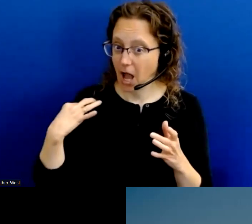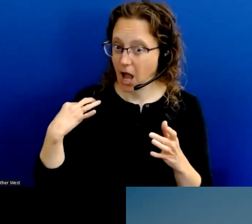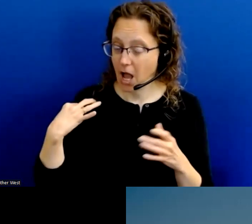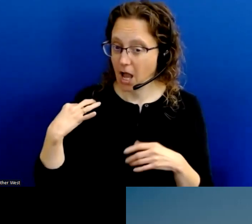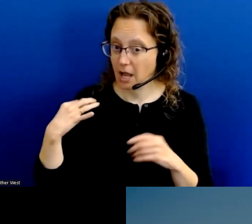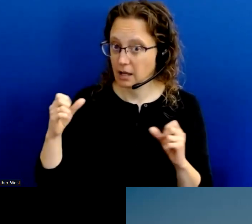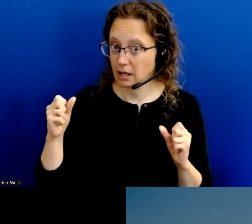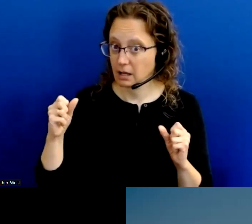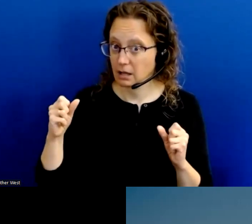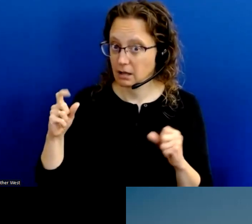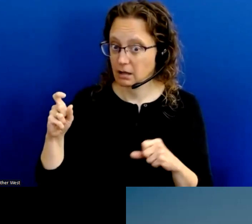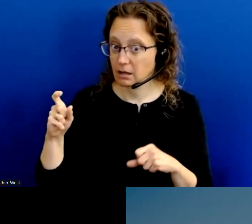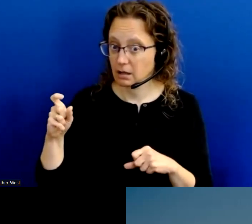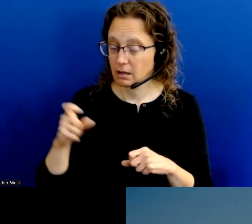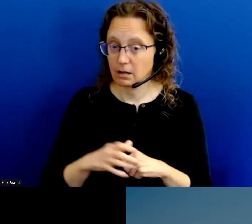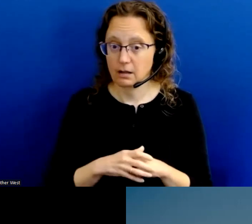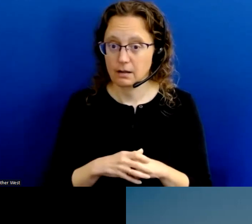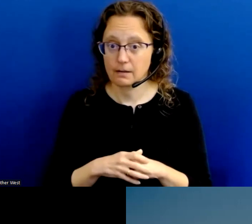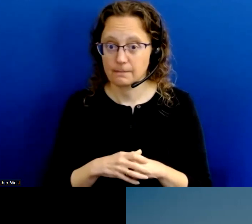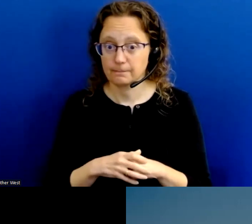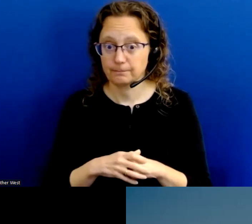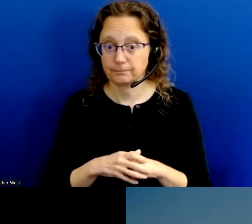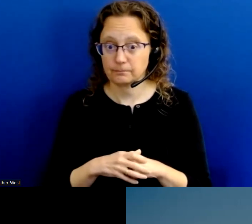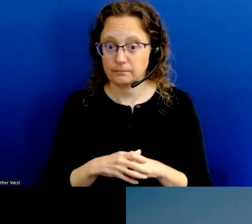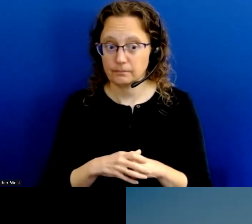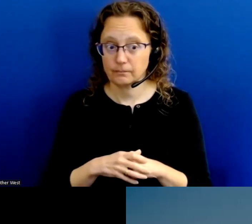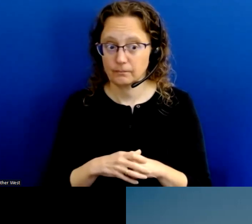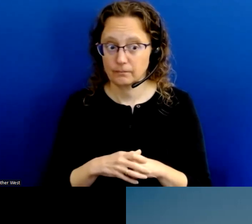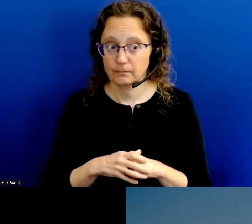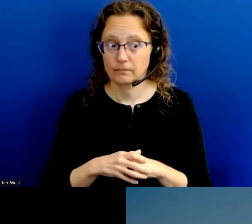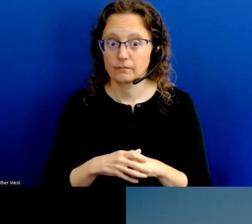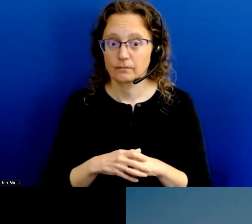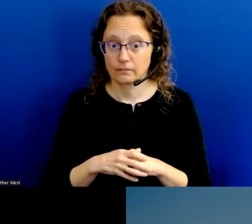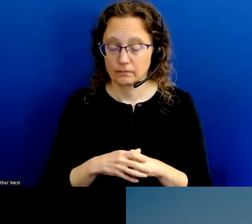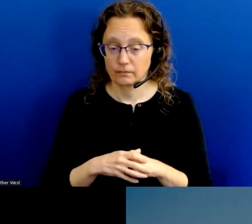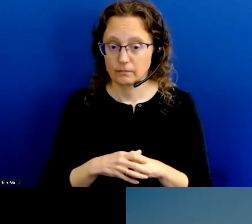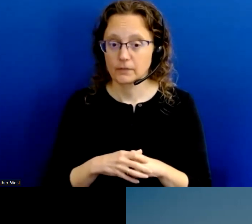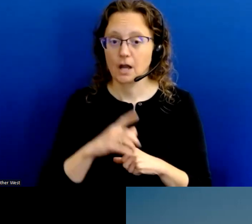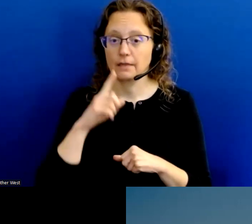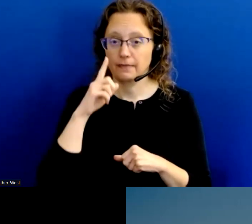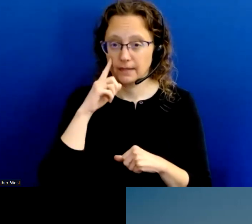think that could be answered on slide